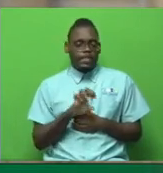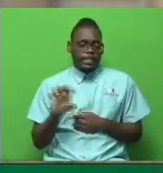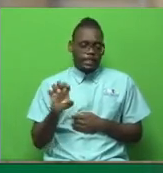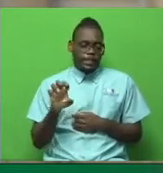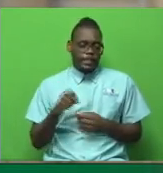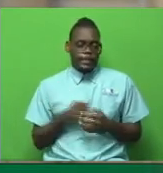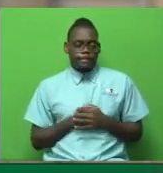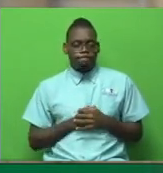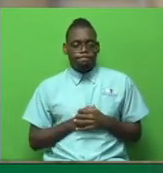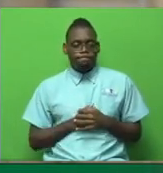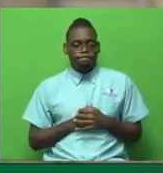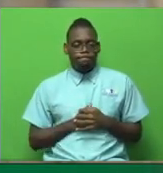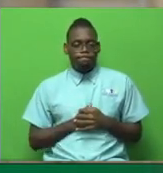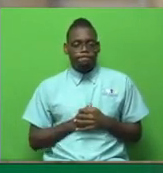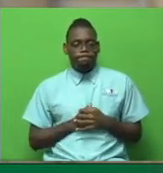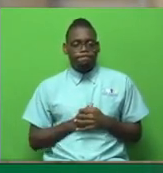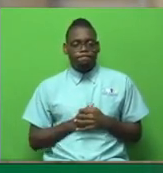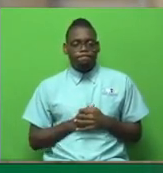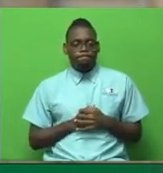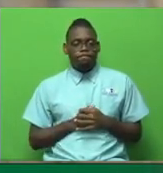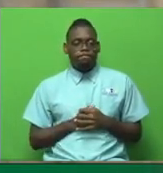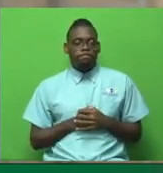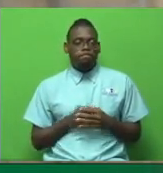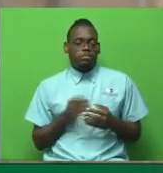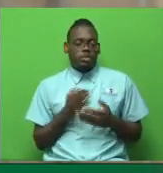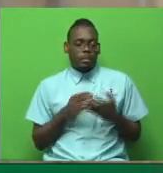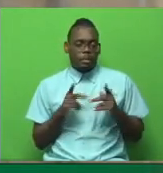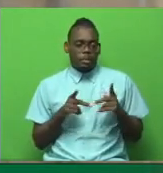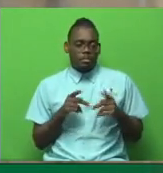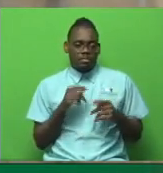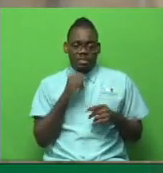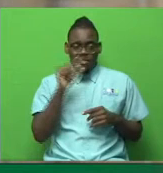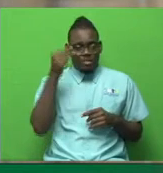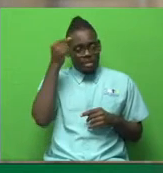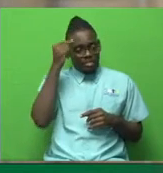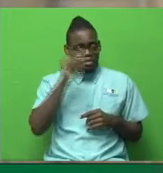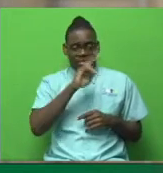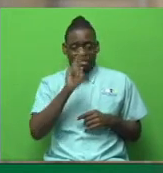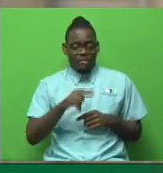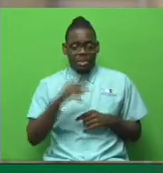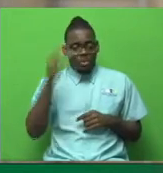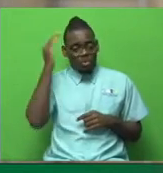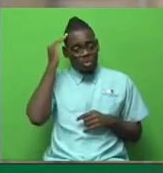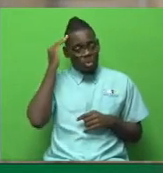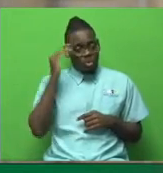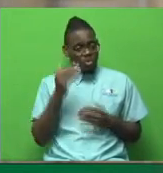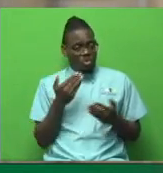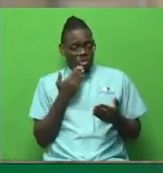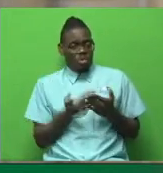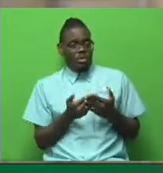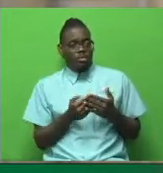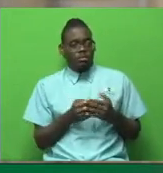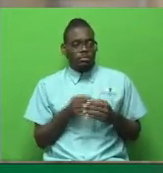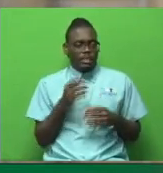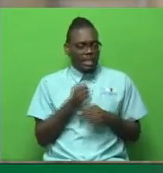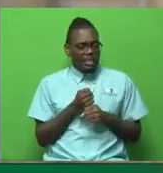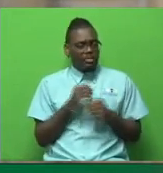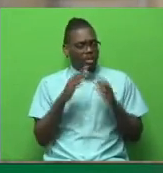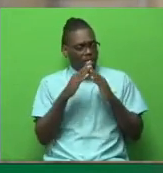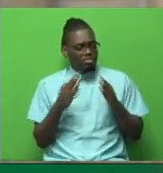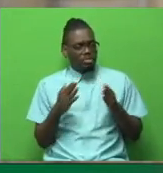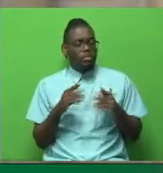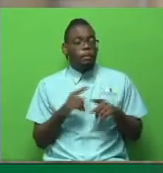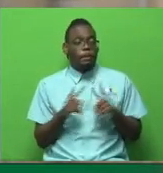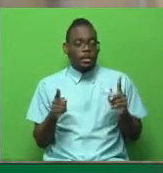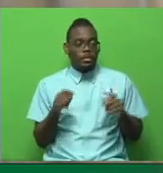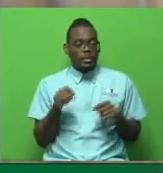how they were going to ever find a home for themselves the establishment of a school to work apprenticeship allowance